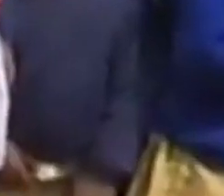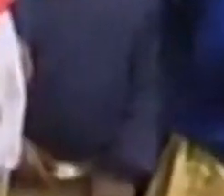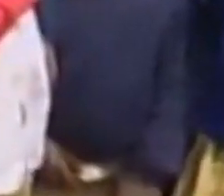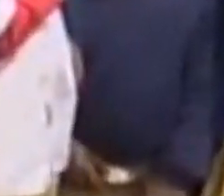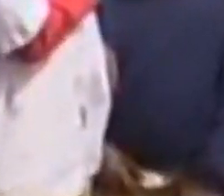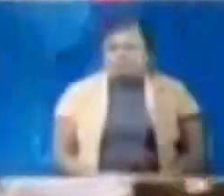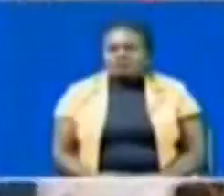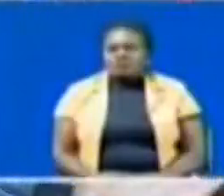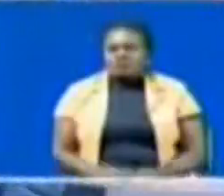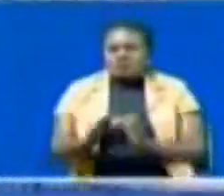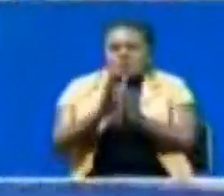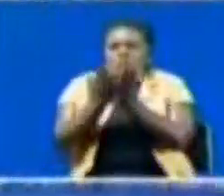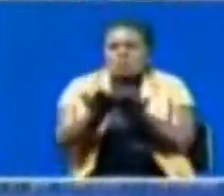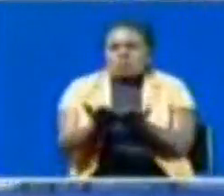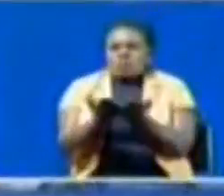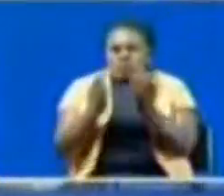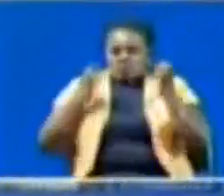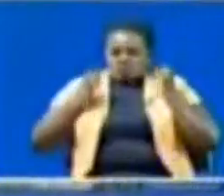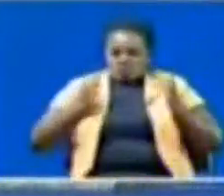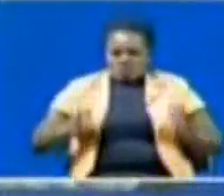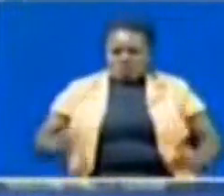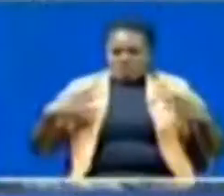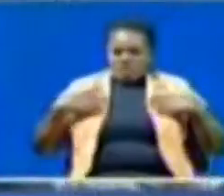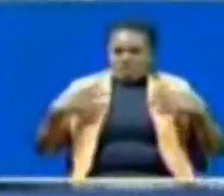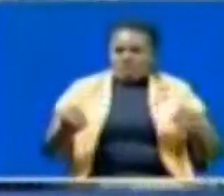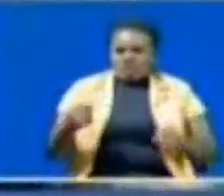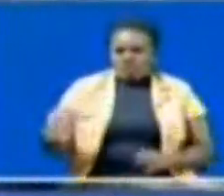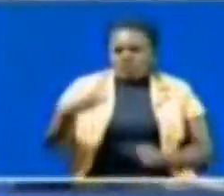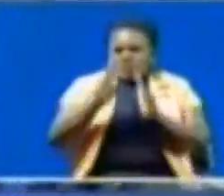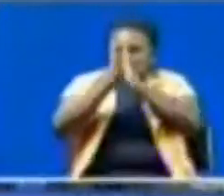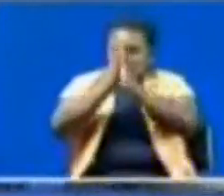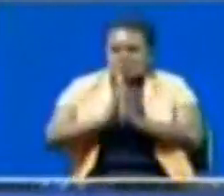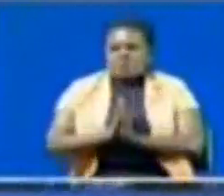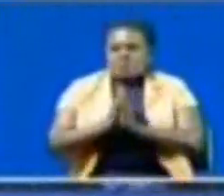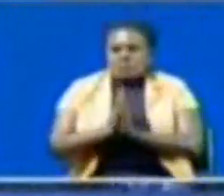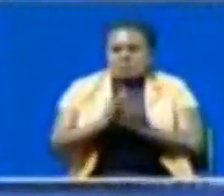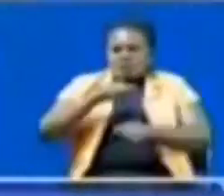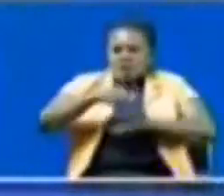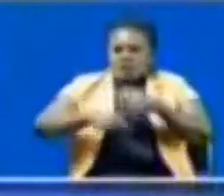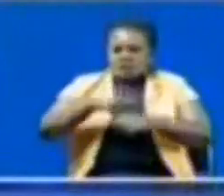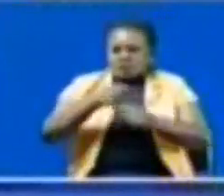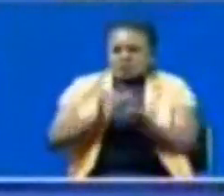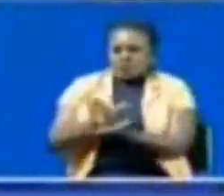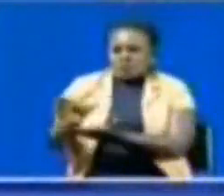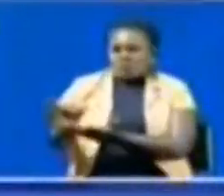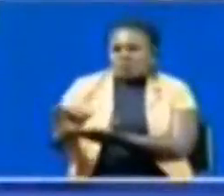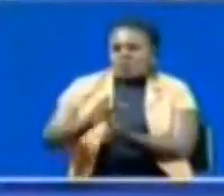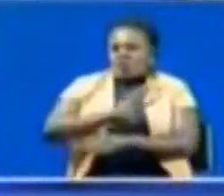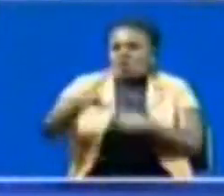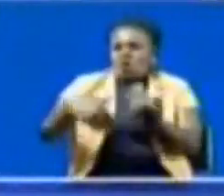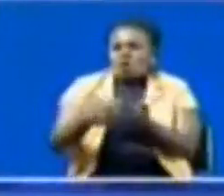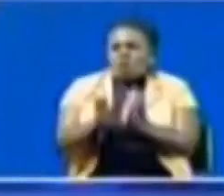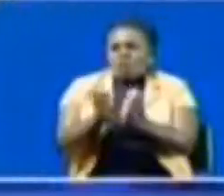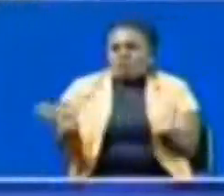The PS said textbooks on hygiene, environment, and religious and psychomotor activities will be distributed to all